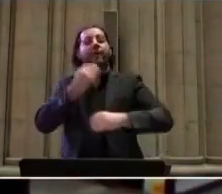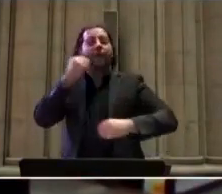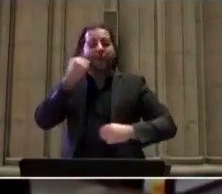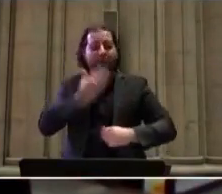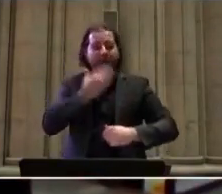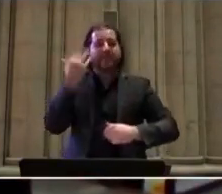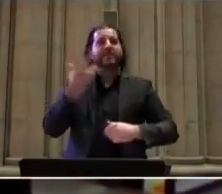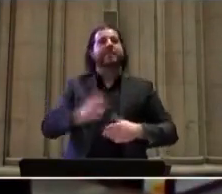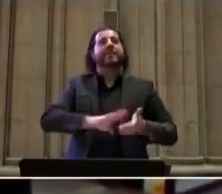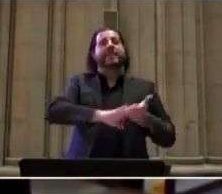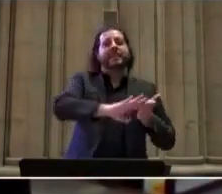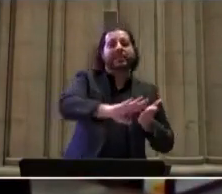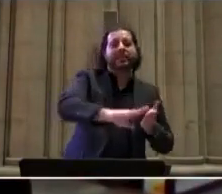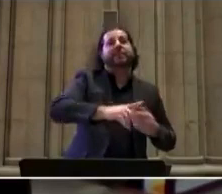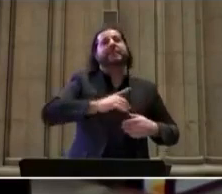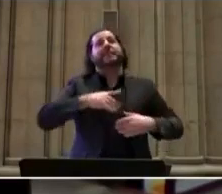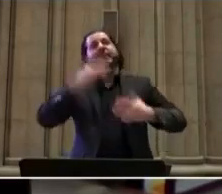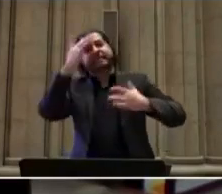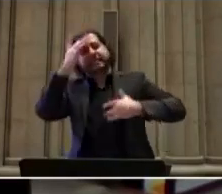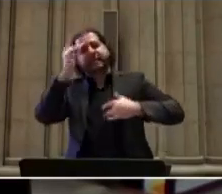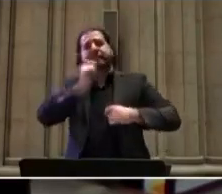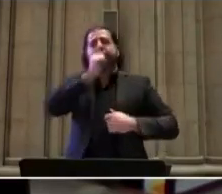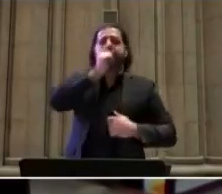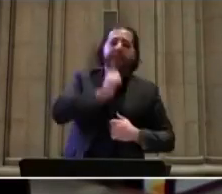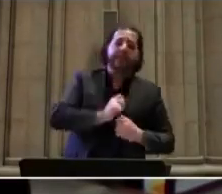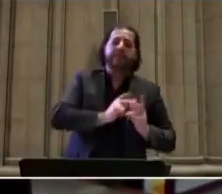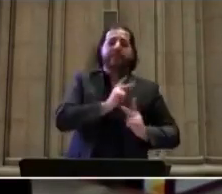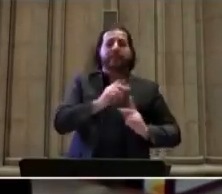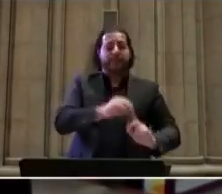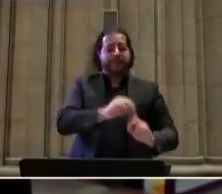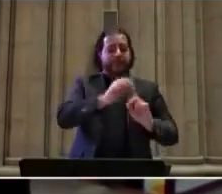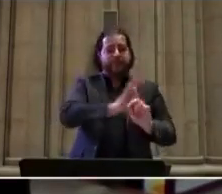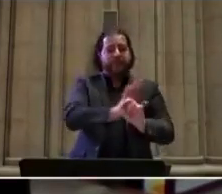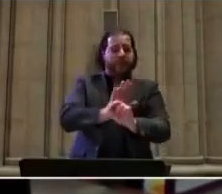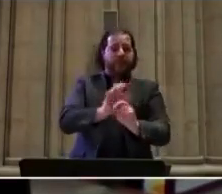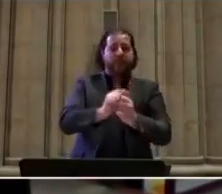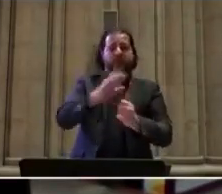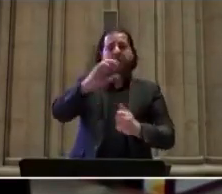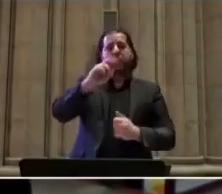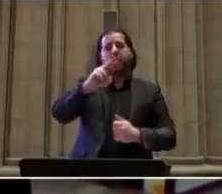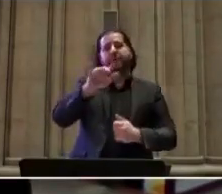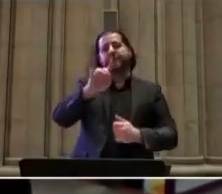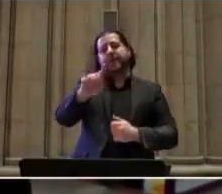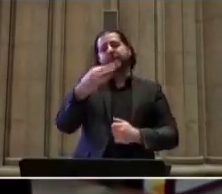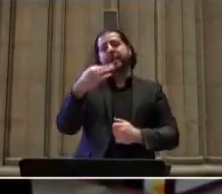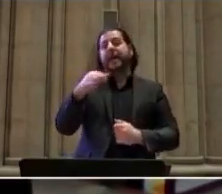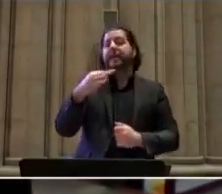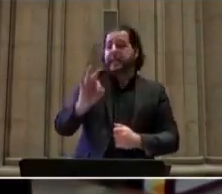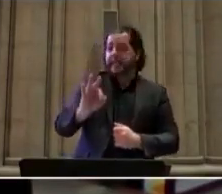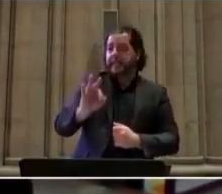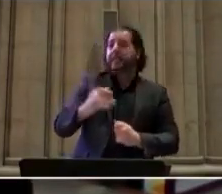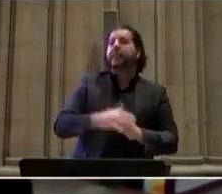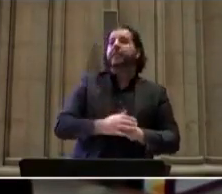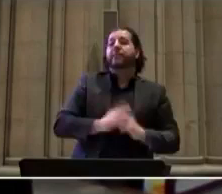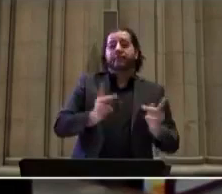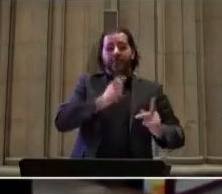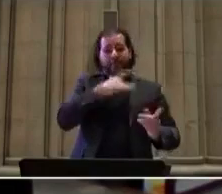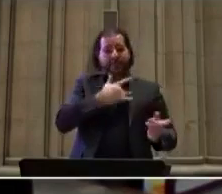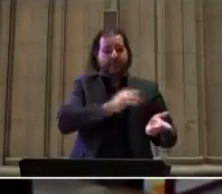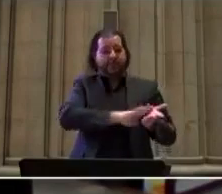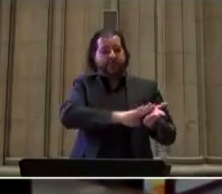destitute, the sick and suffering, especially those with COVID-19, the rejected